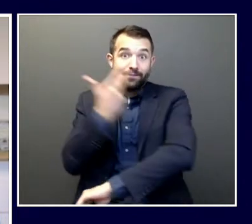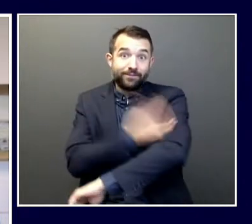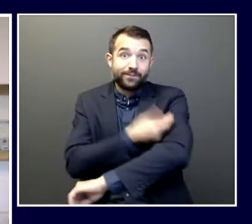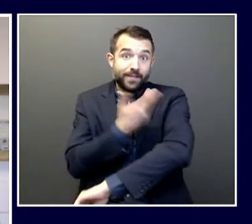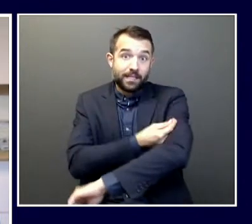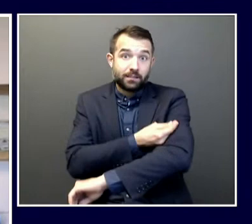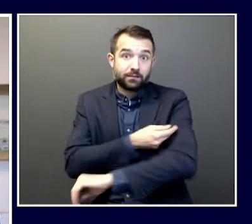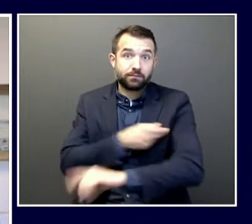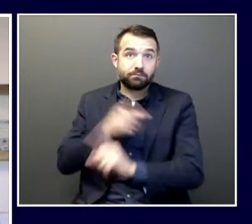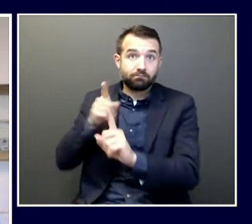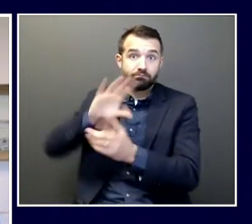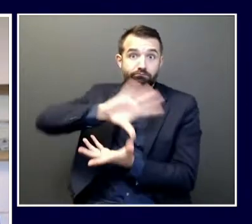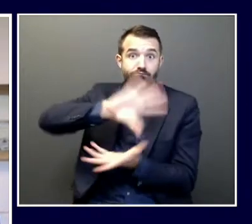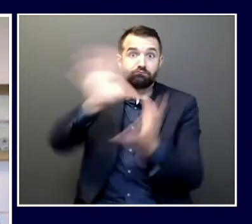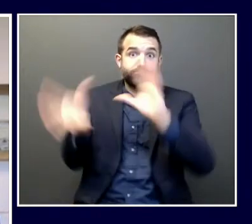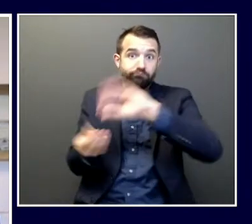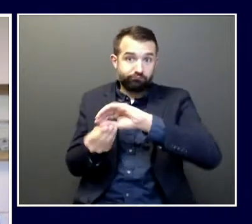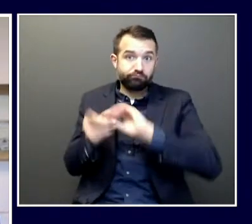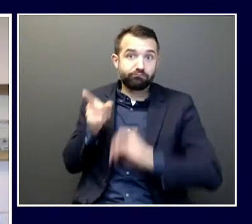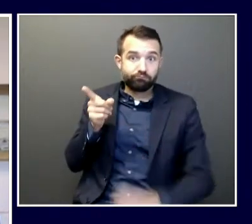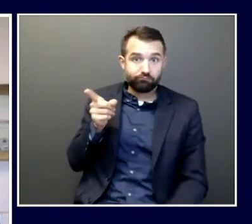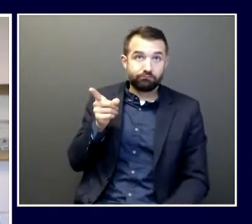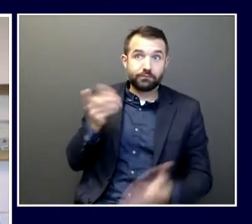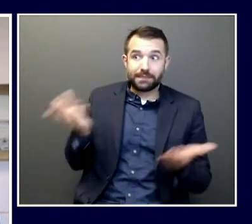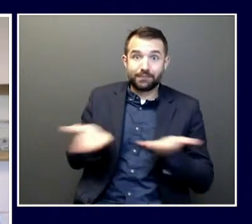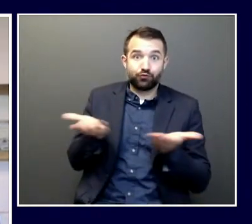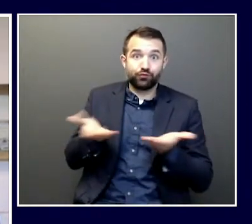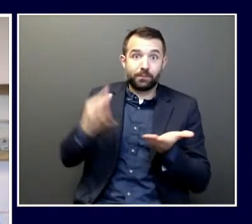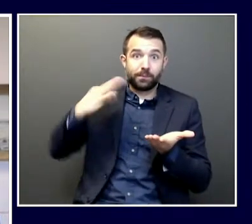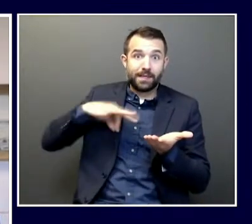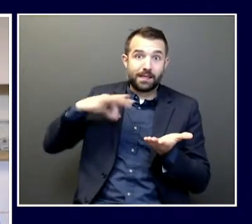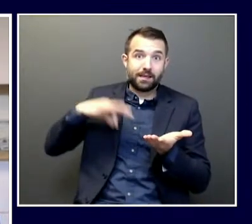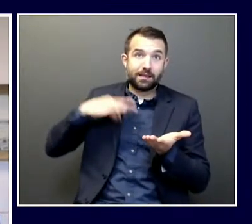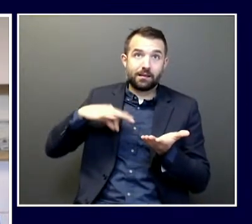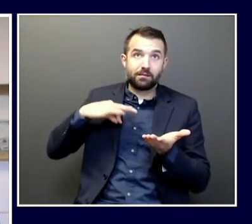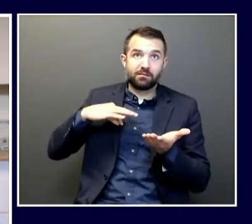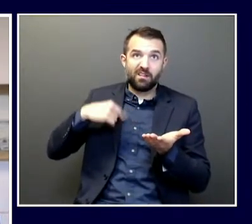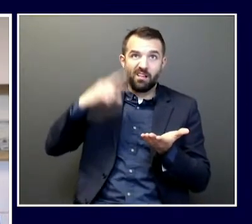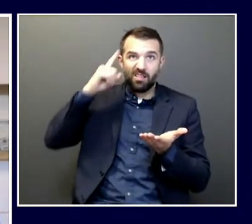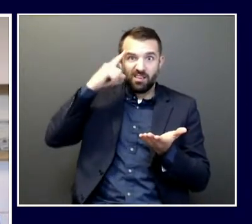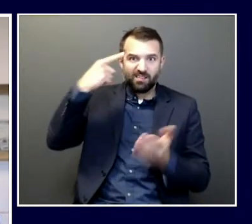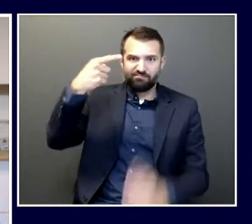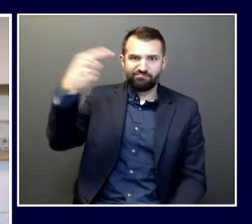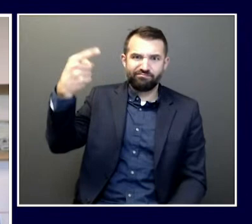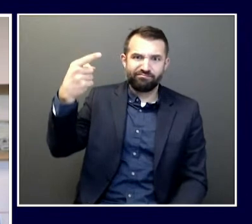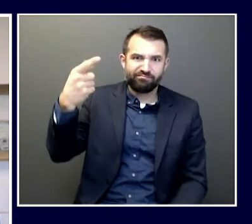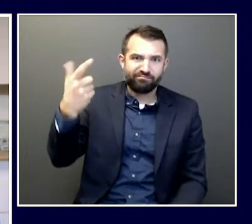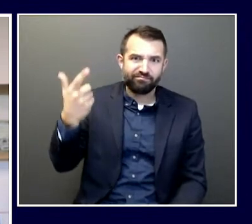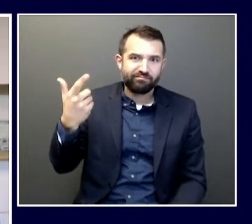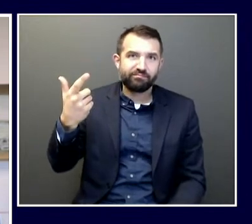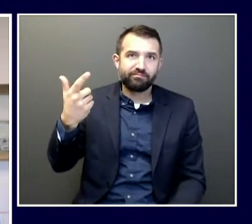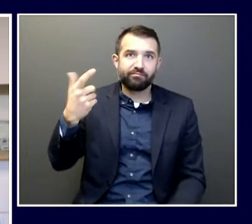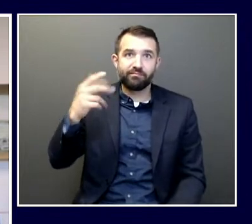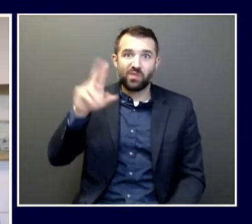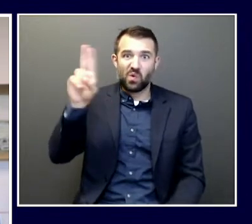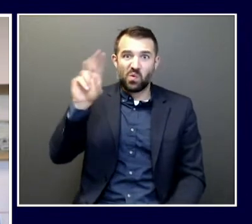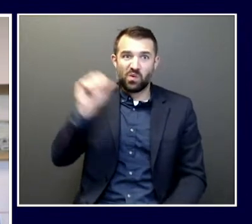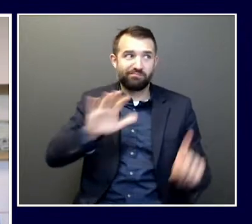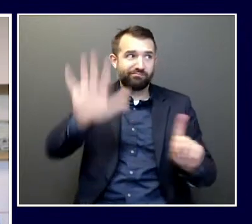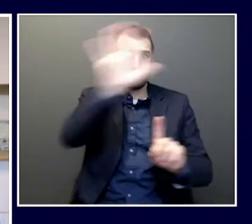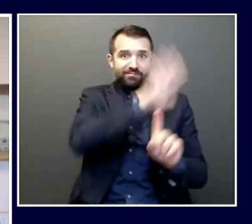rate among all the other states leads the nation. But the vaccination rate within the